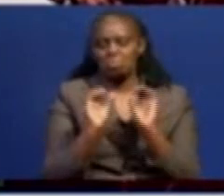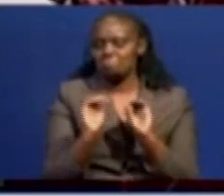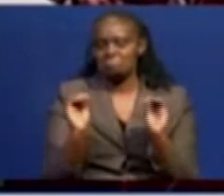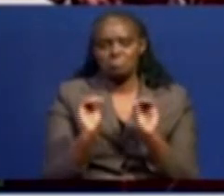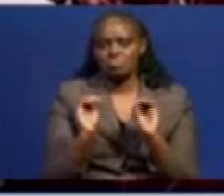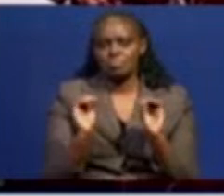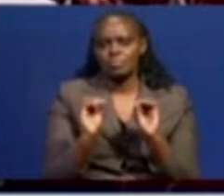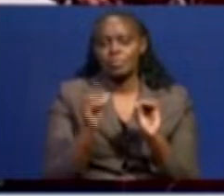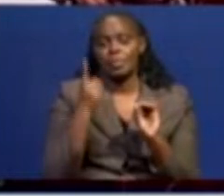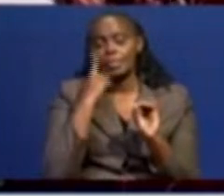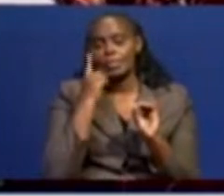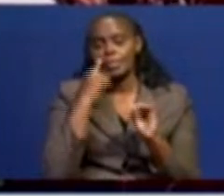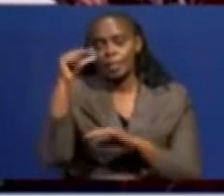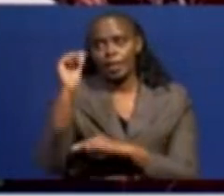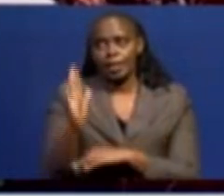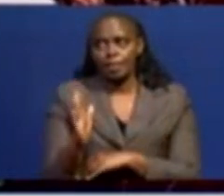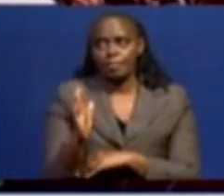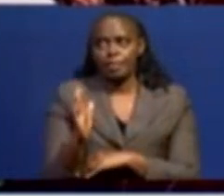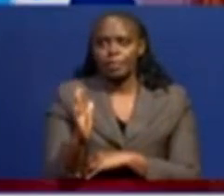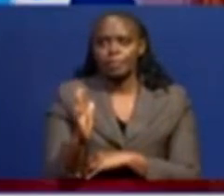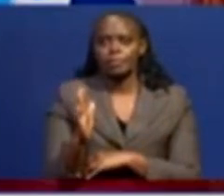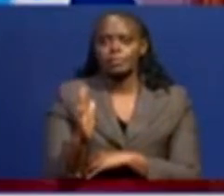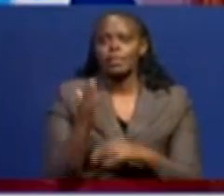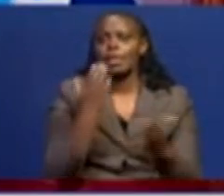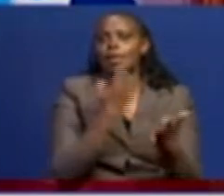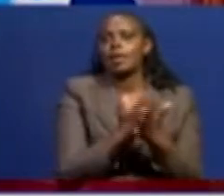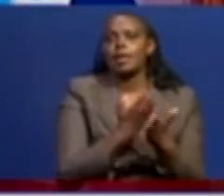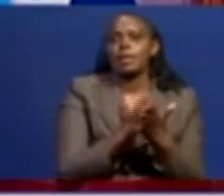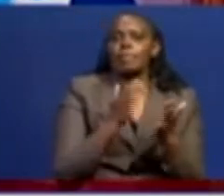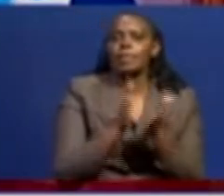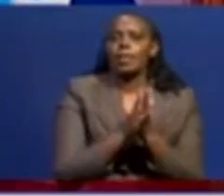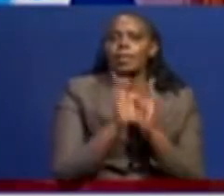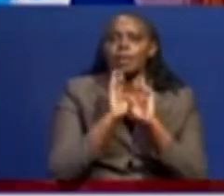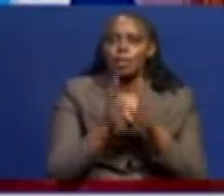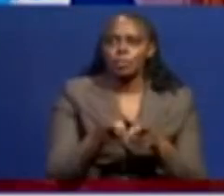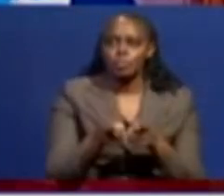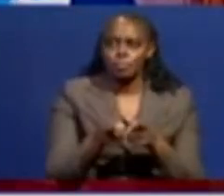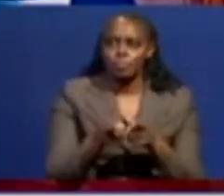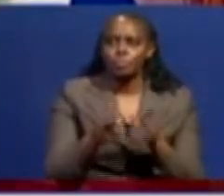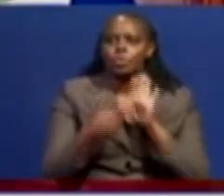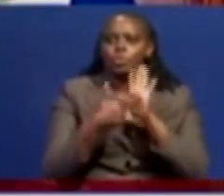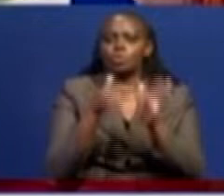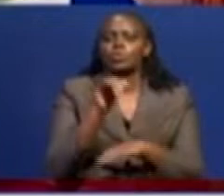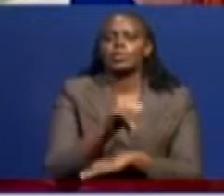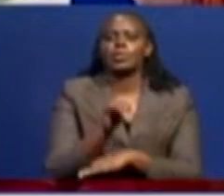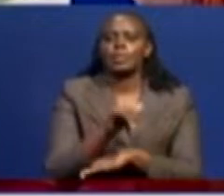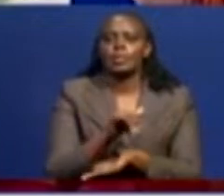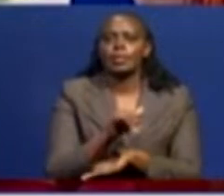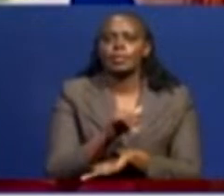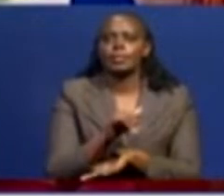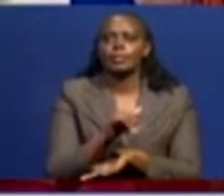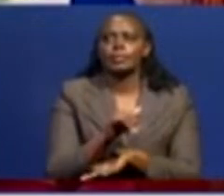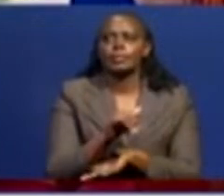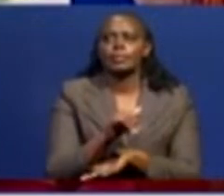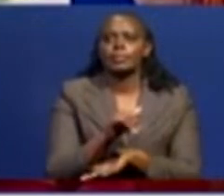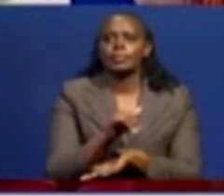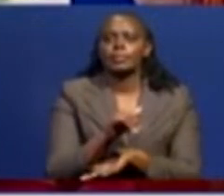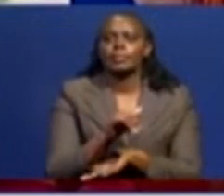No, they were not met. You have seen the governor's evidence and response indicating that